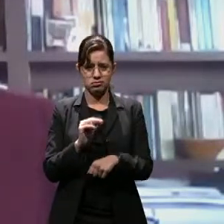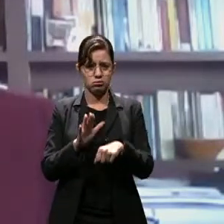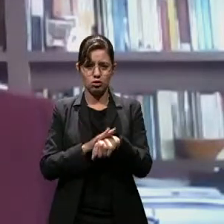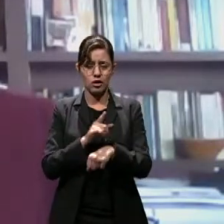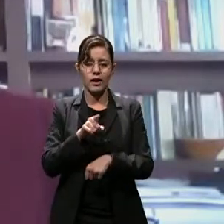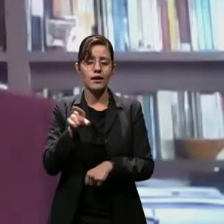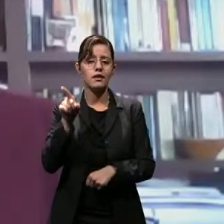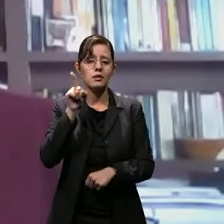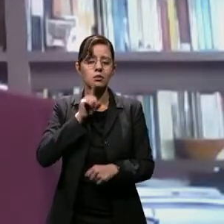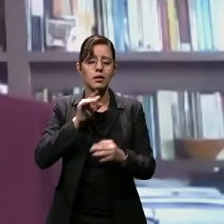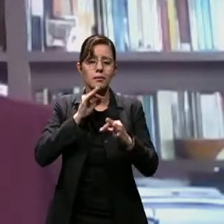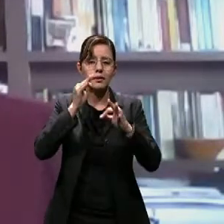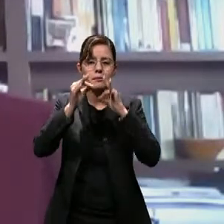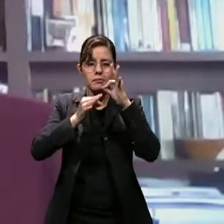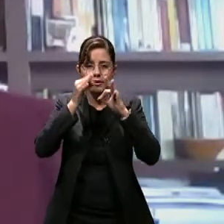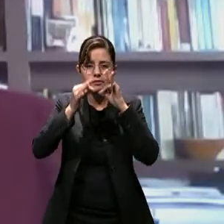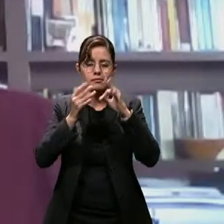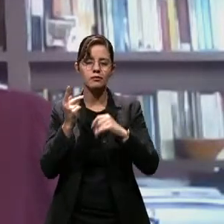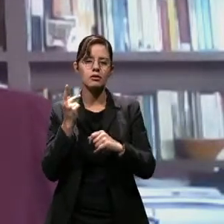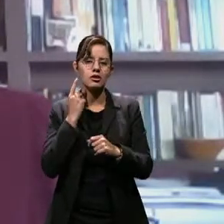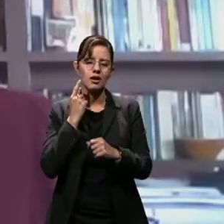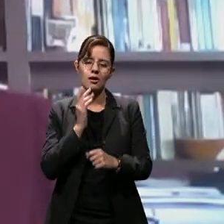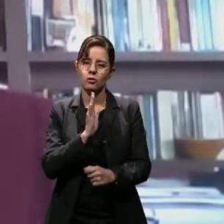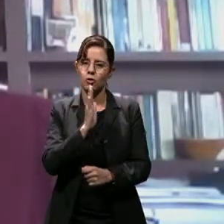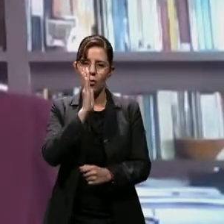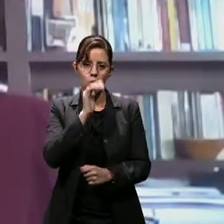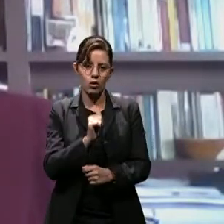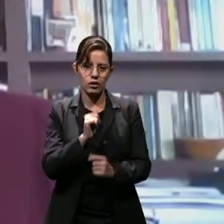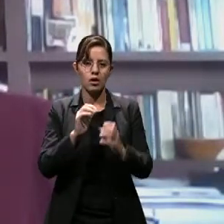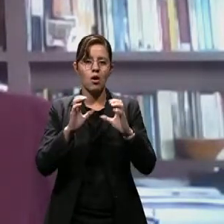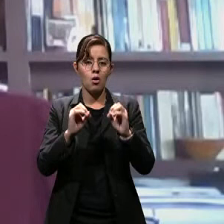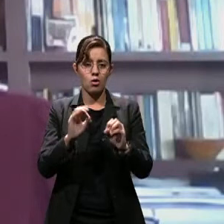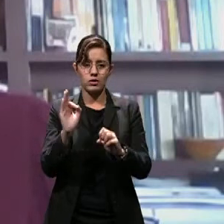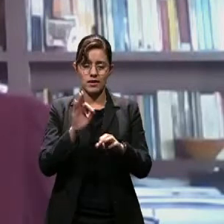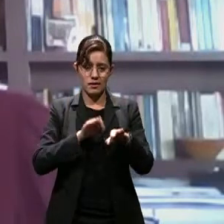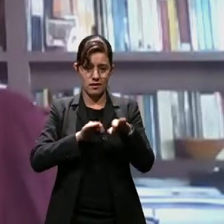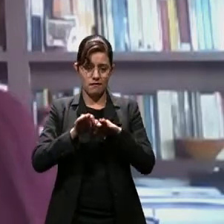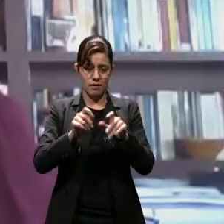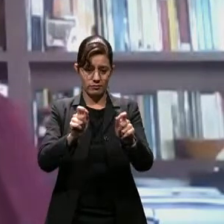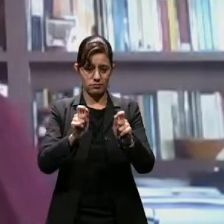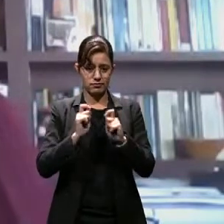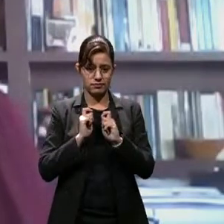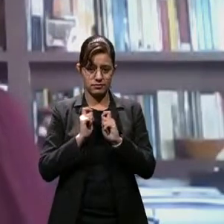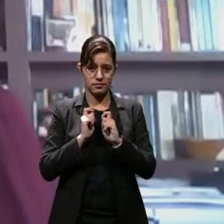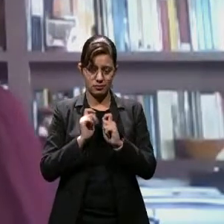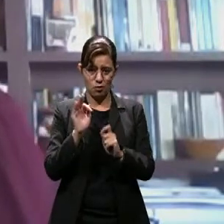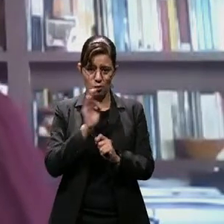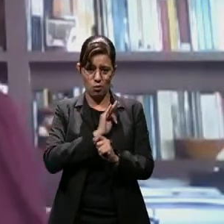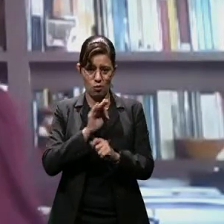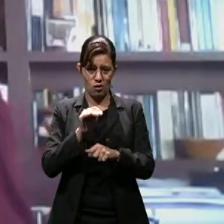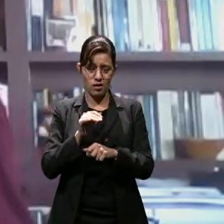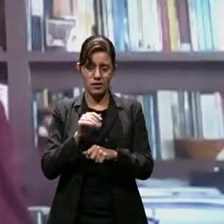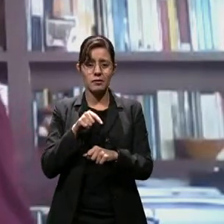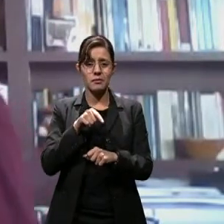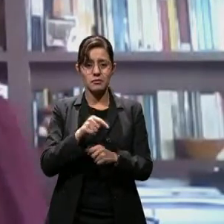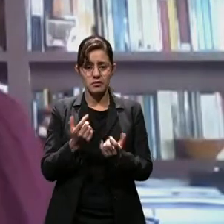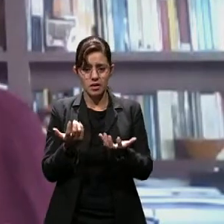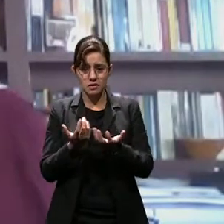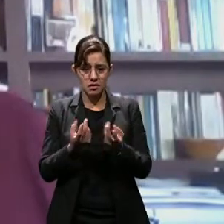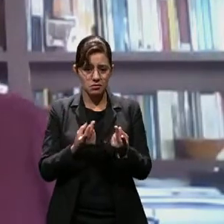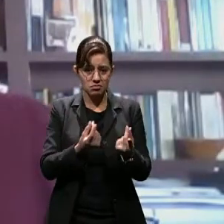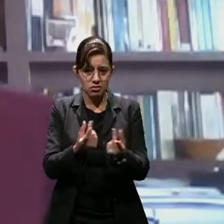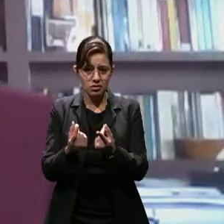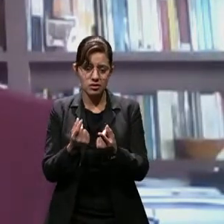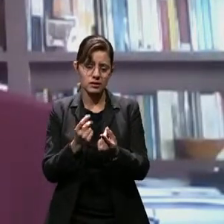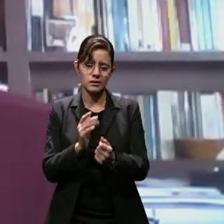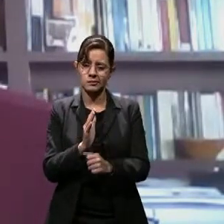women to continue with their political campaigns or to comply and fulfill their positions. Along these